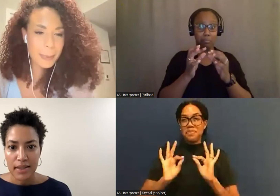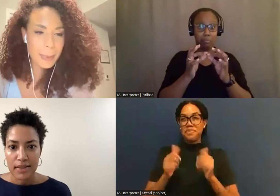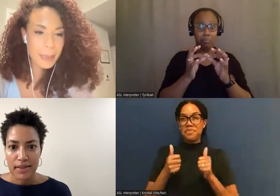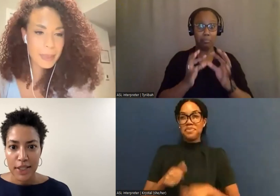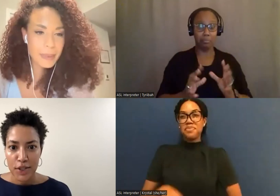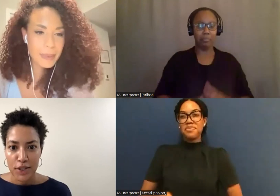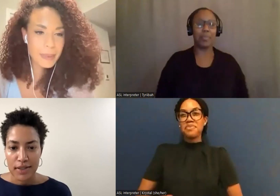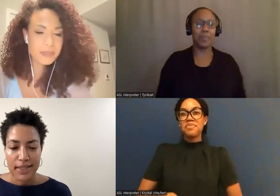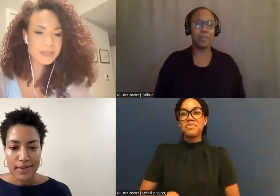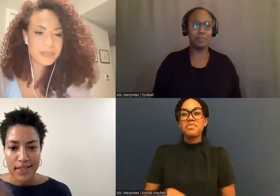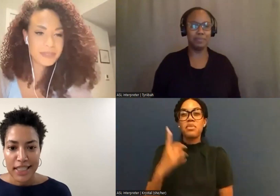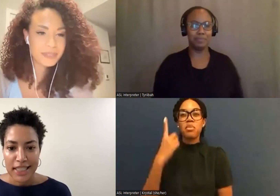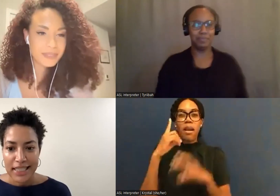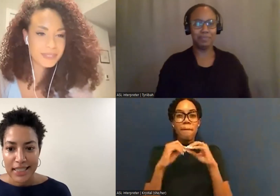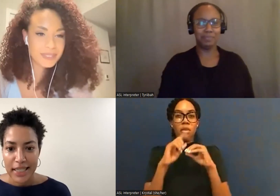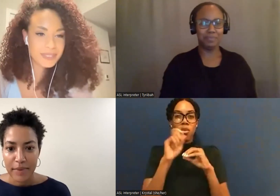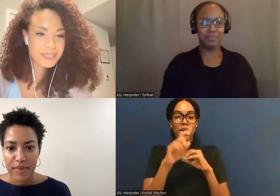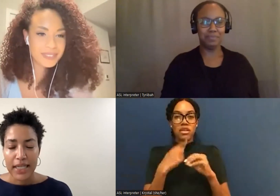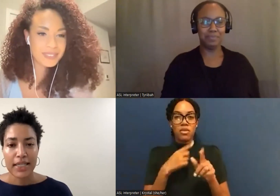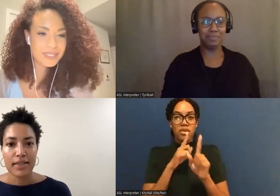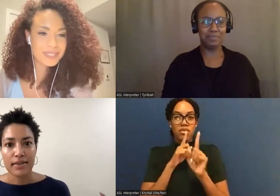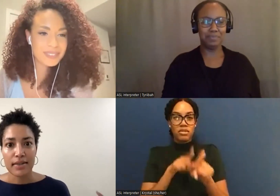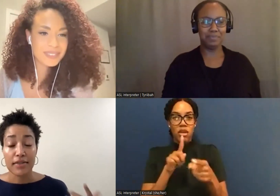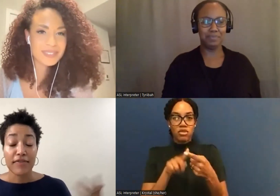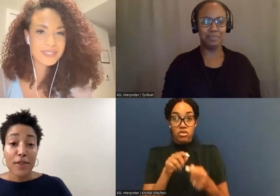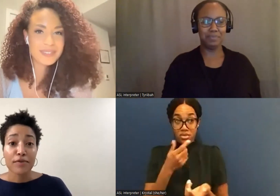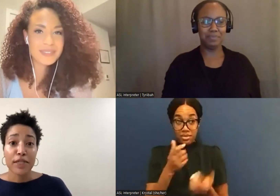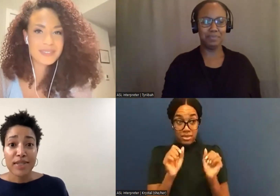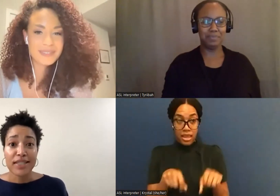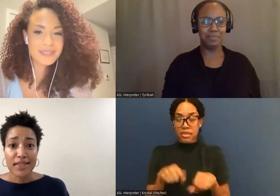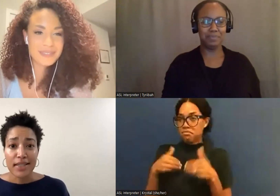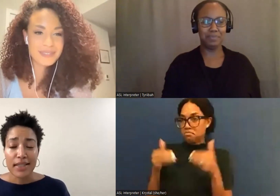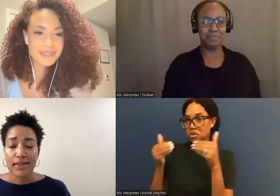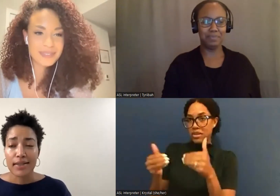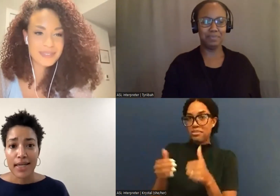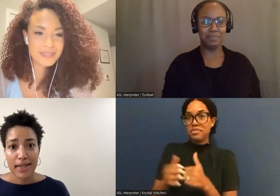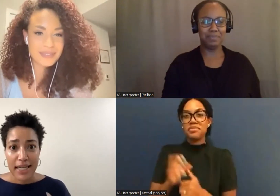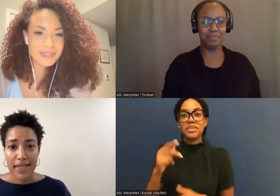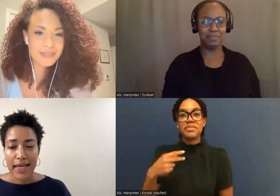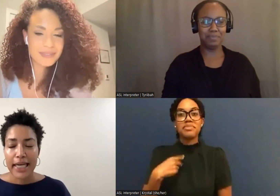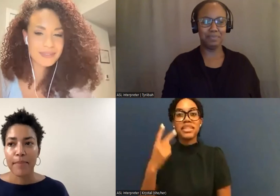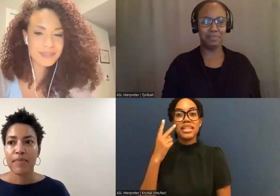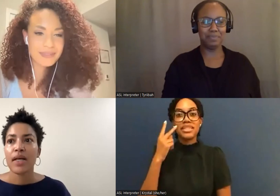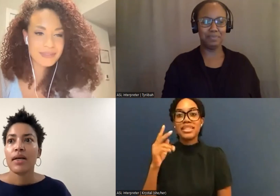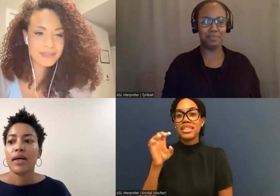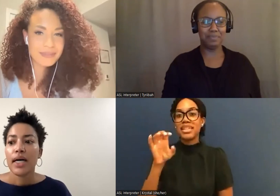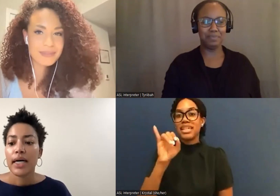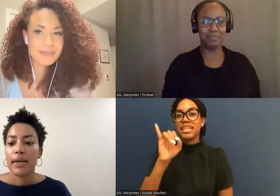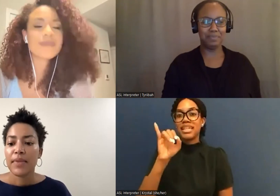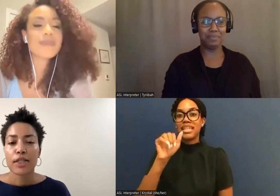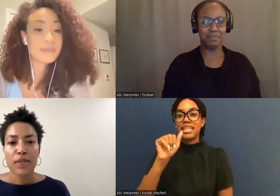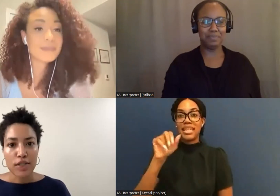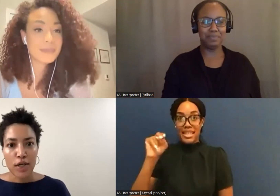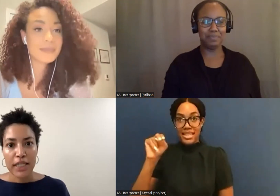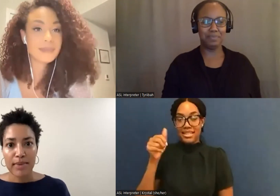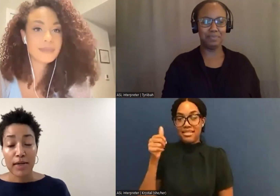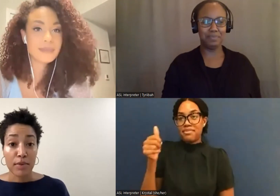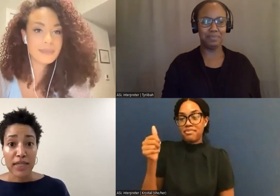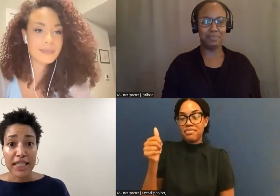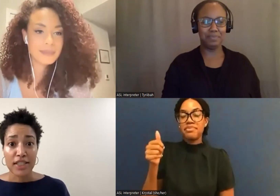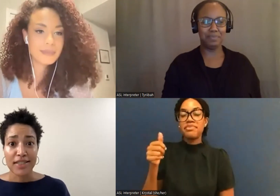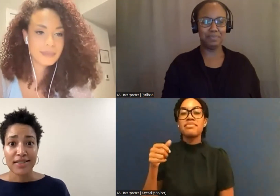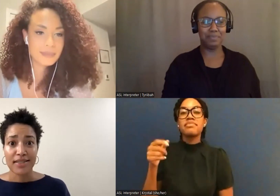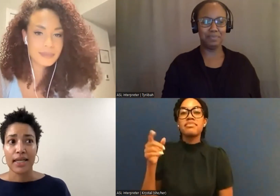McCants is here. He's attending. Ian is a fellow freedman descendant, as I am. And so he's talking